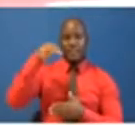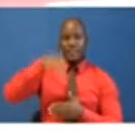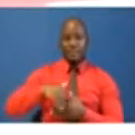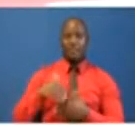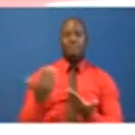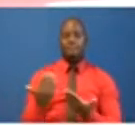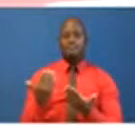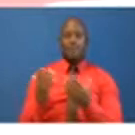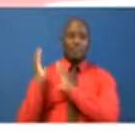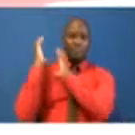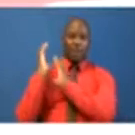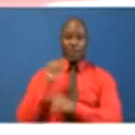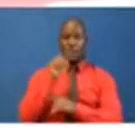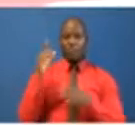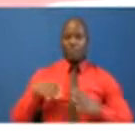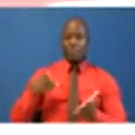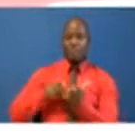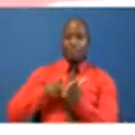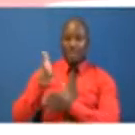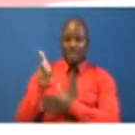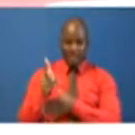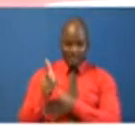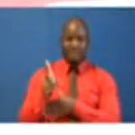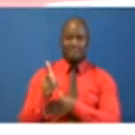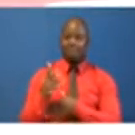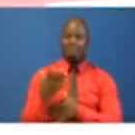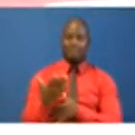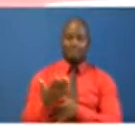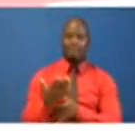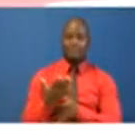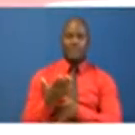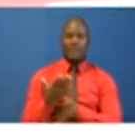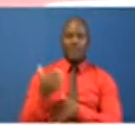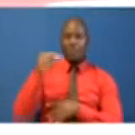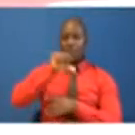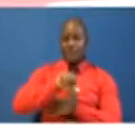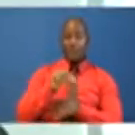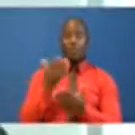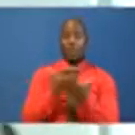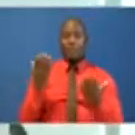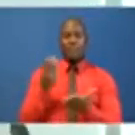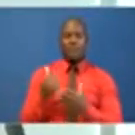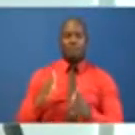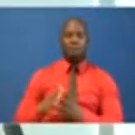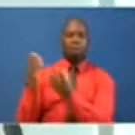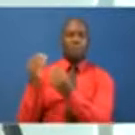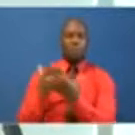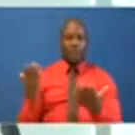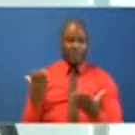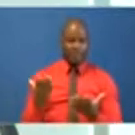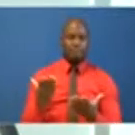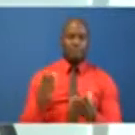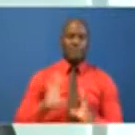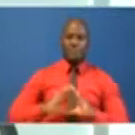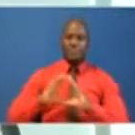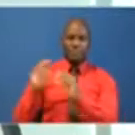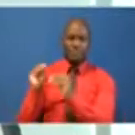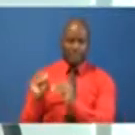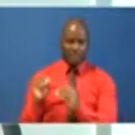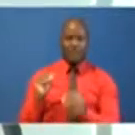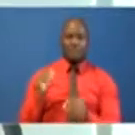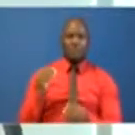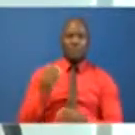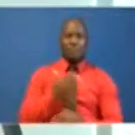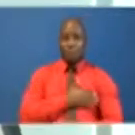yet the burden on those paying is is very uh onerous so where is the money going it's going into the